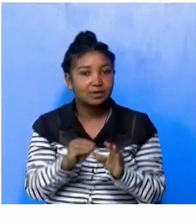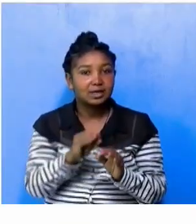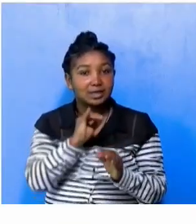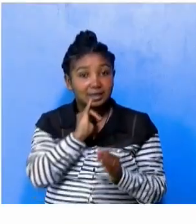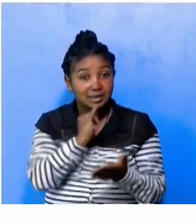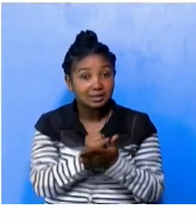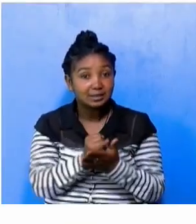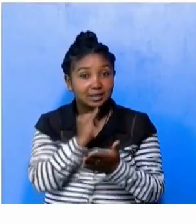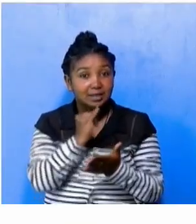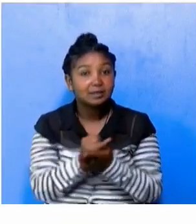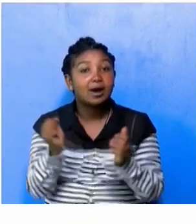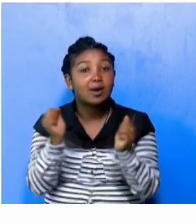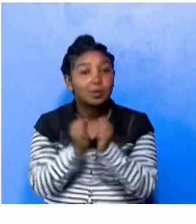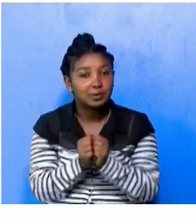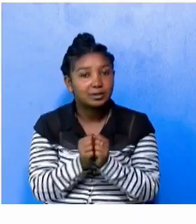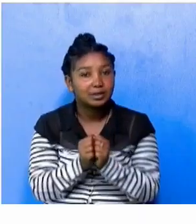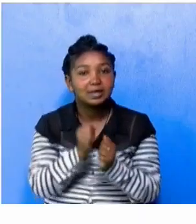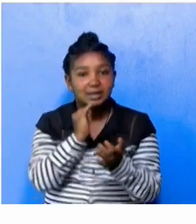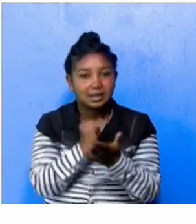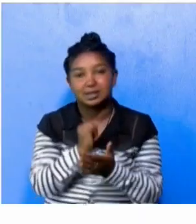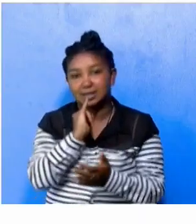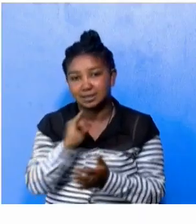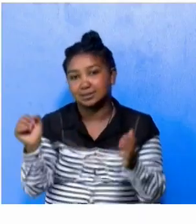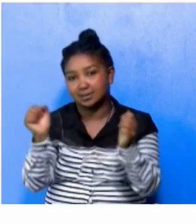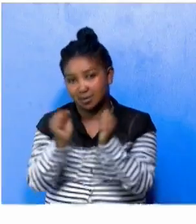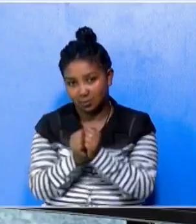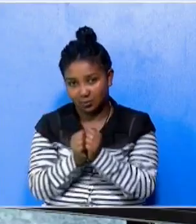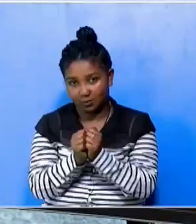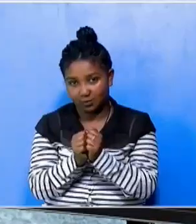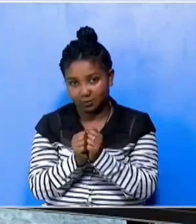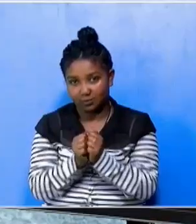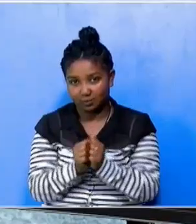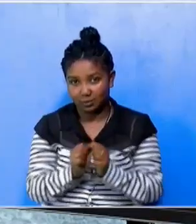it, we have to say it is. Okay?